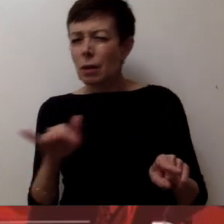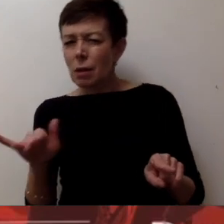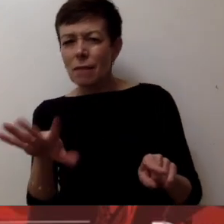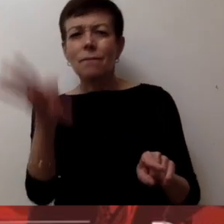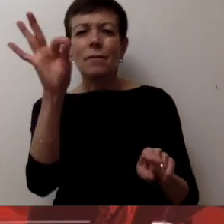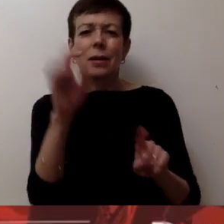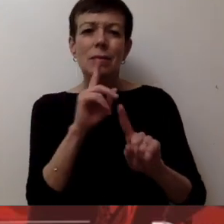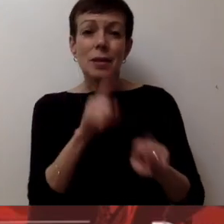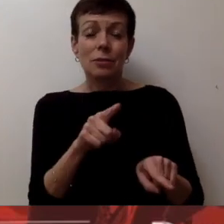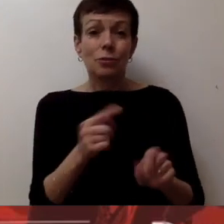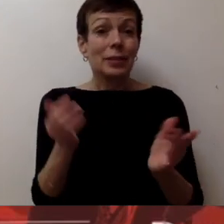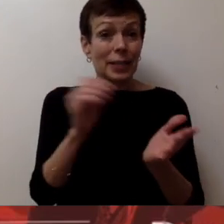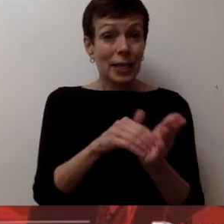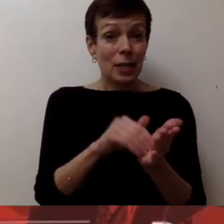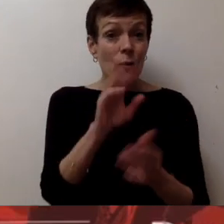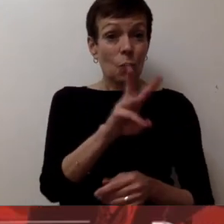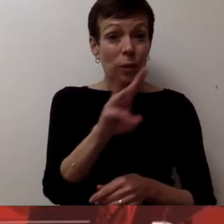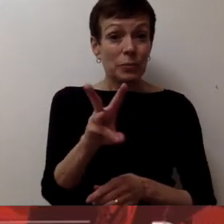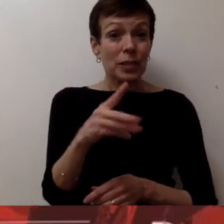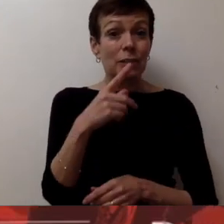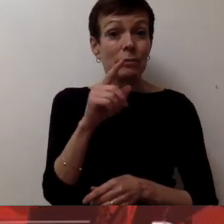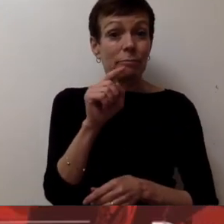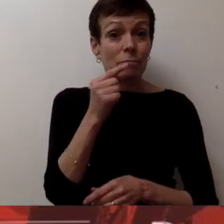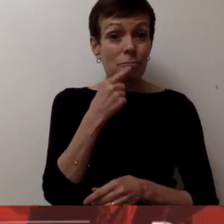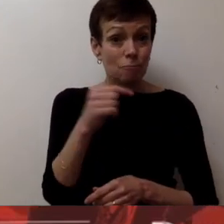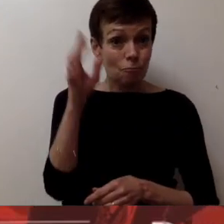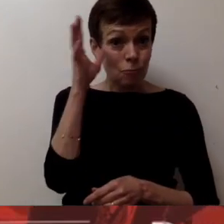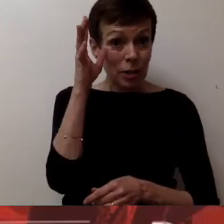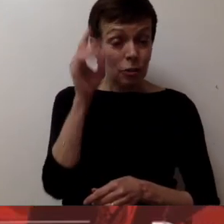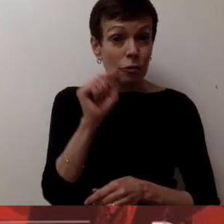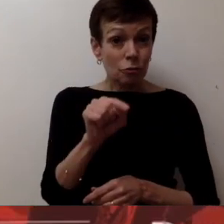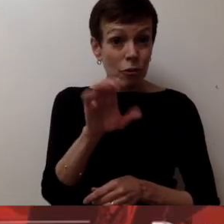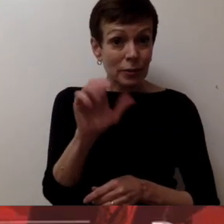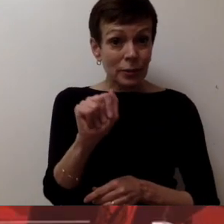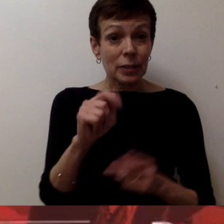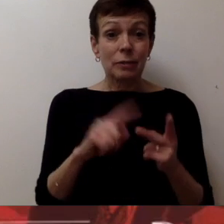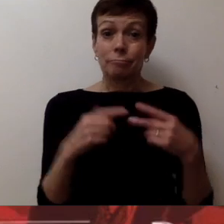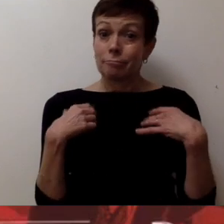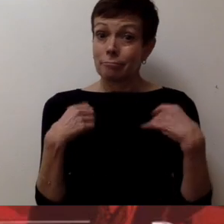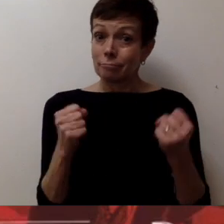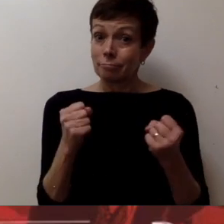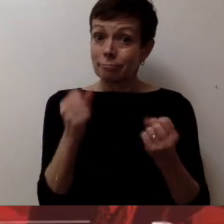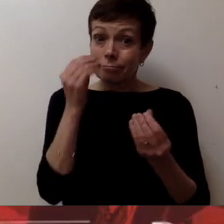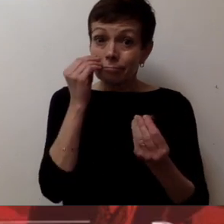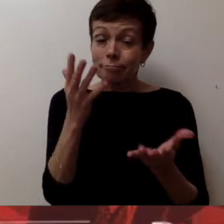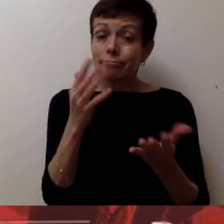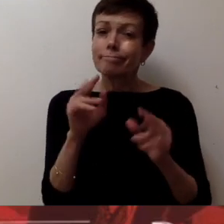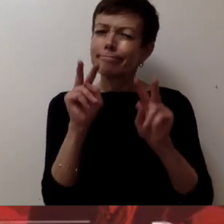our website, reddeer.ca. If you're looking for that health-related information, please visit Alberta Health